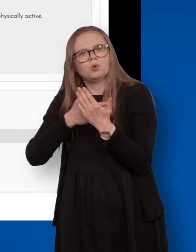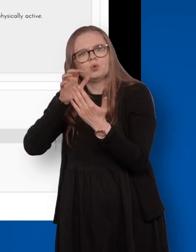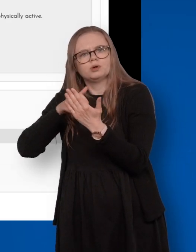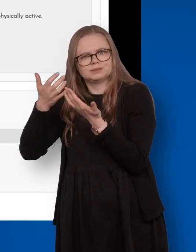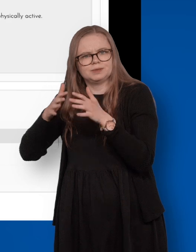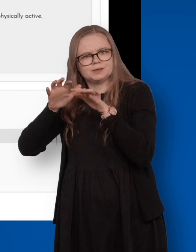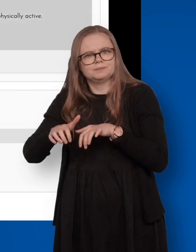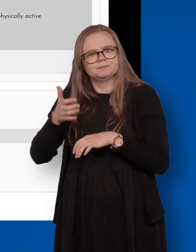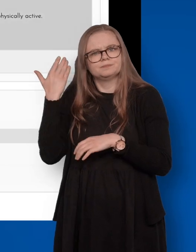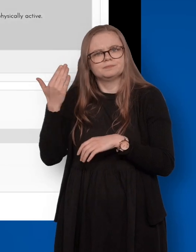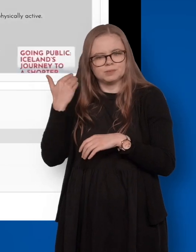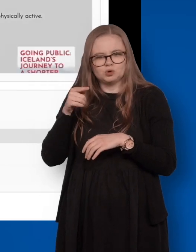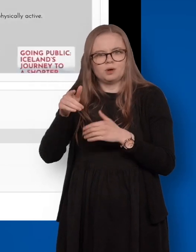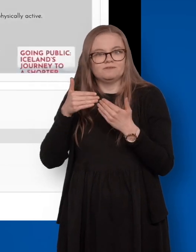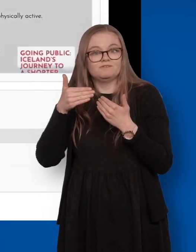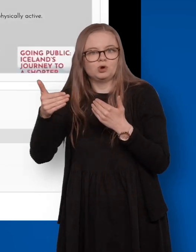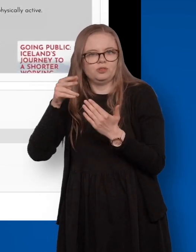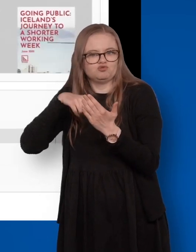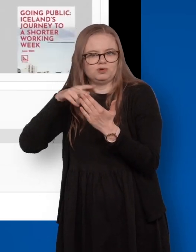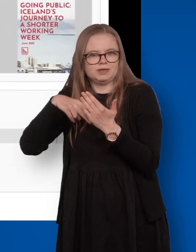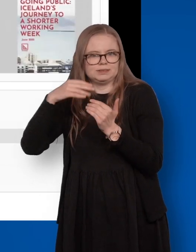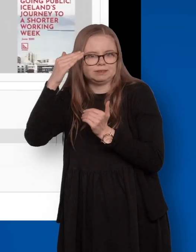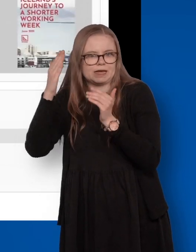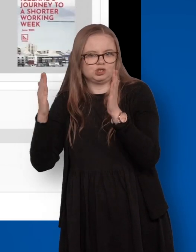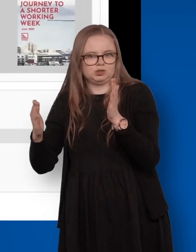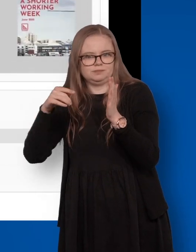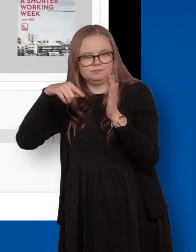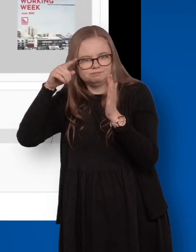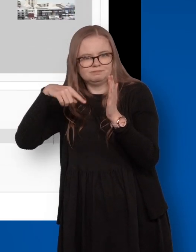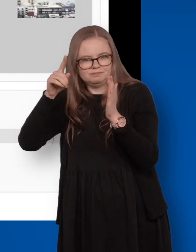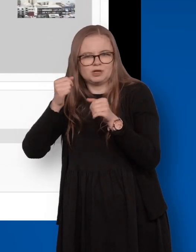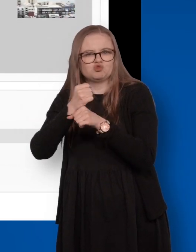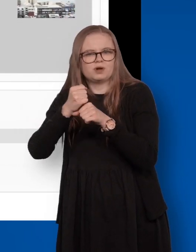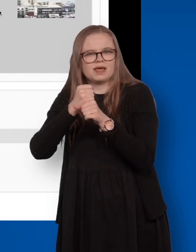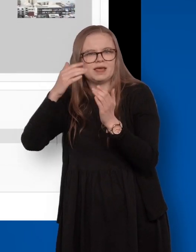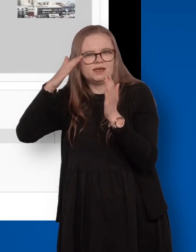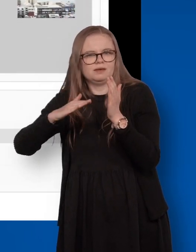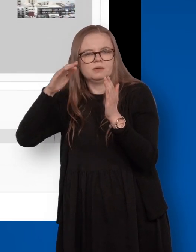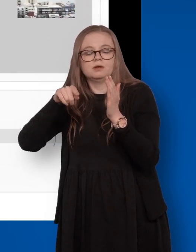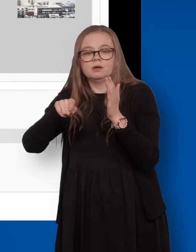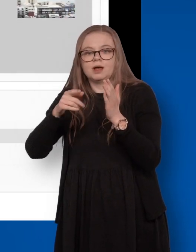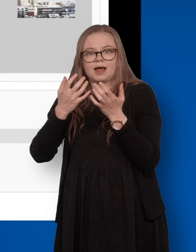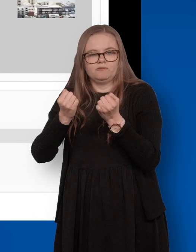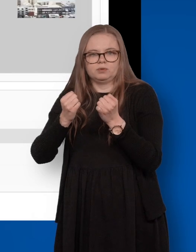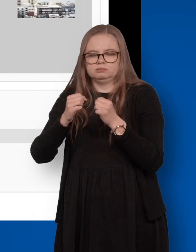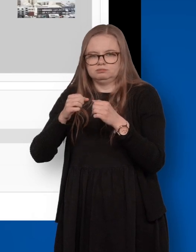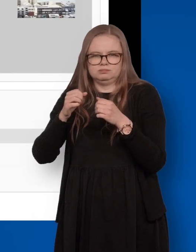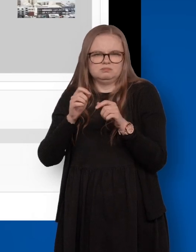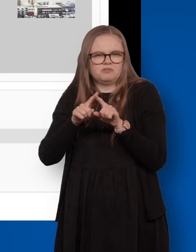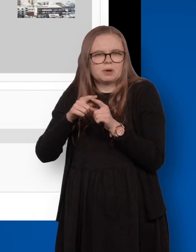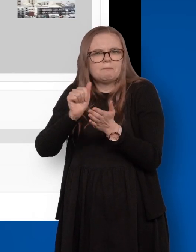written before. So in the further reading section, what we've done here is taken the whole of our organization's publication